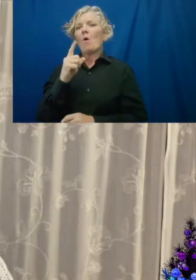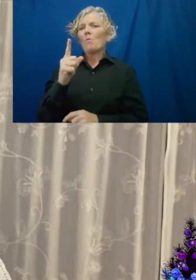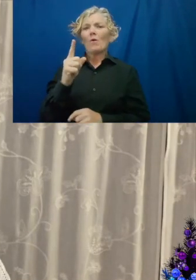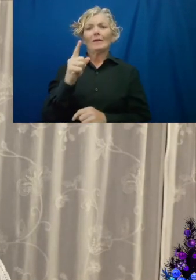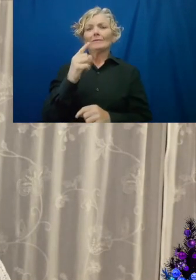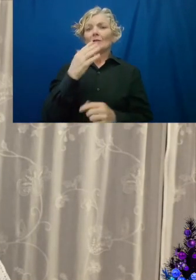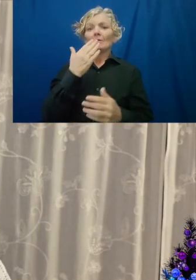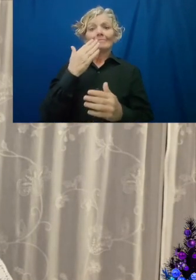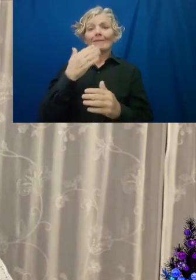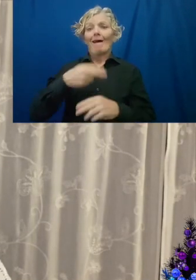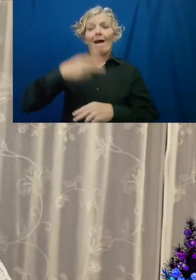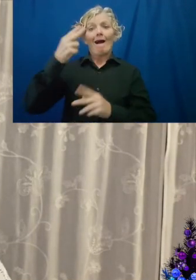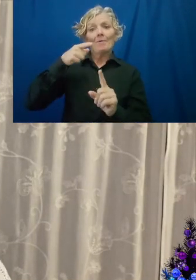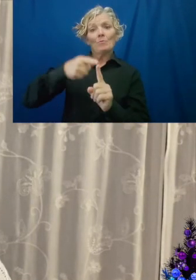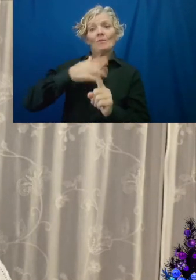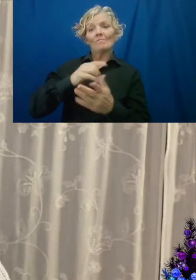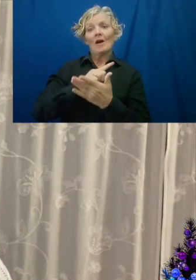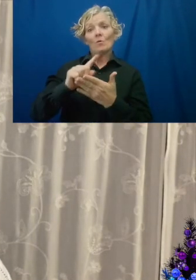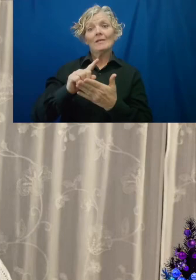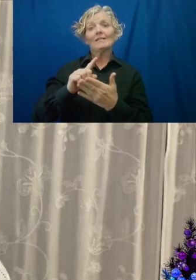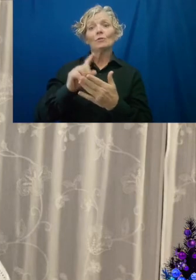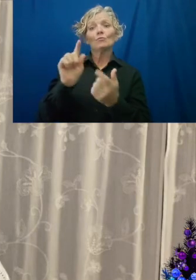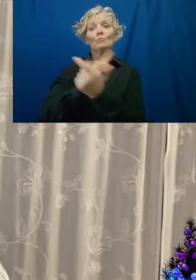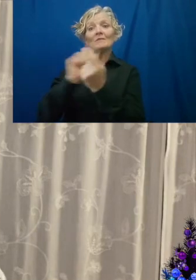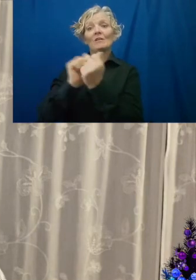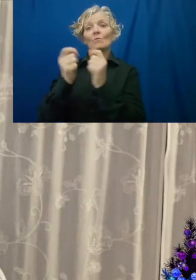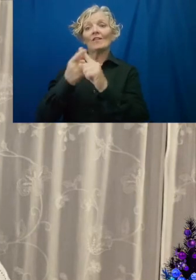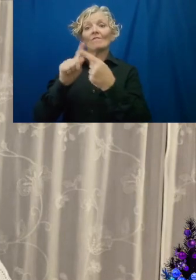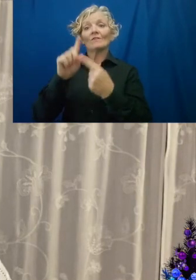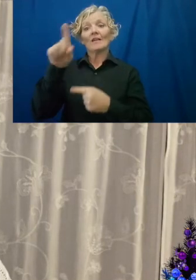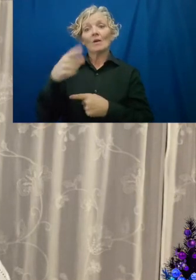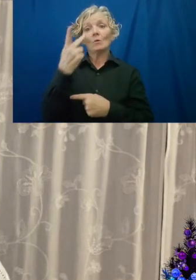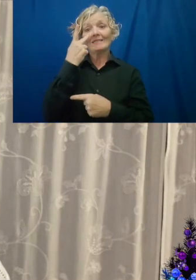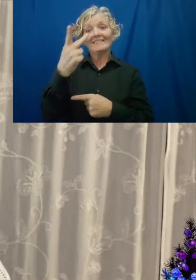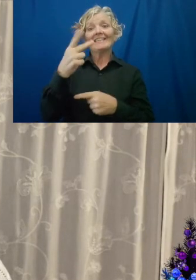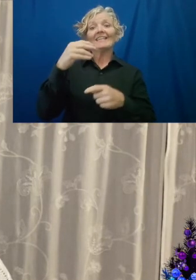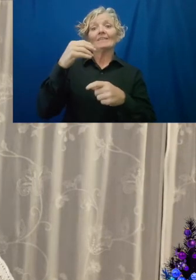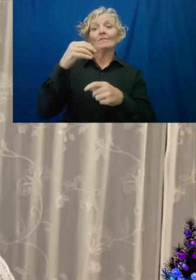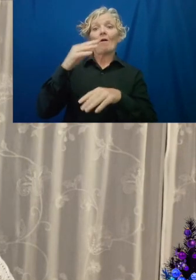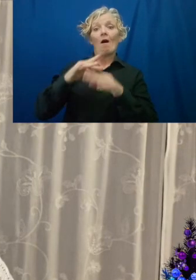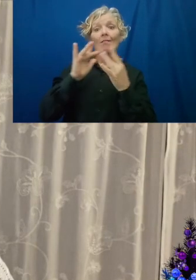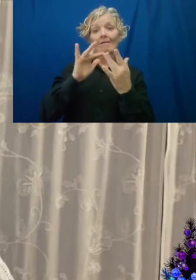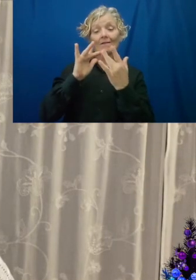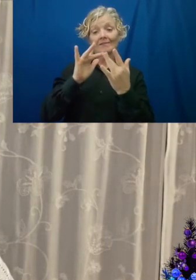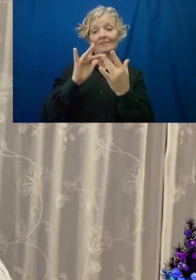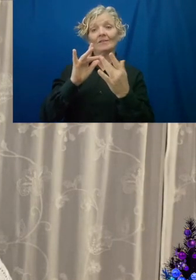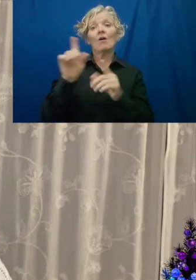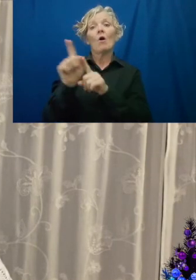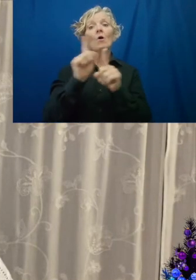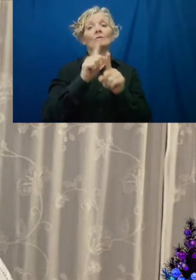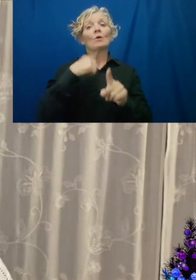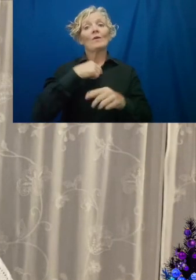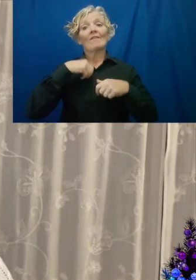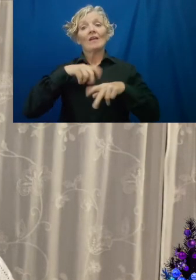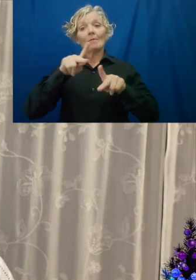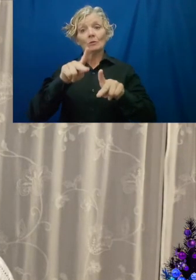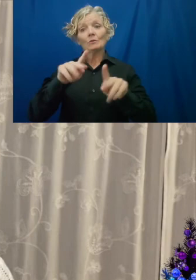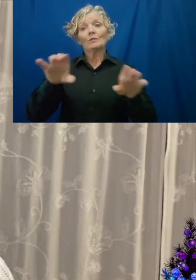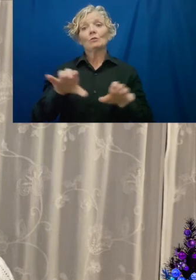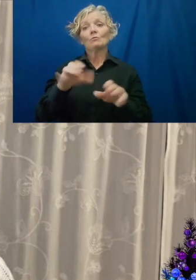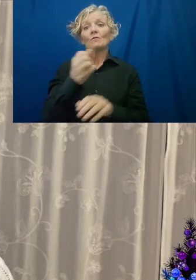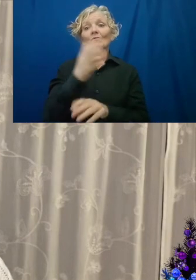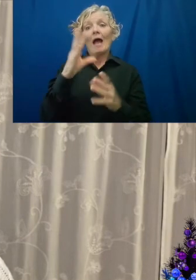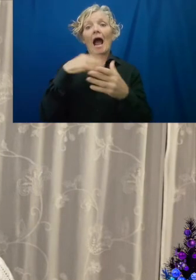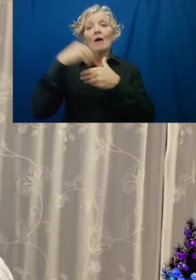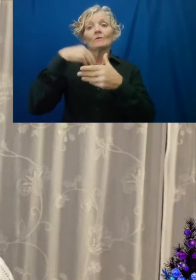It was certainly a highlight of my week to meet together with friends who've been living in my computer. We also had the wonderful opportunity to do some